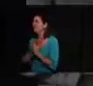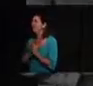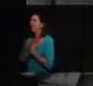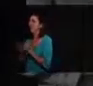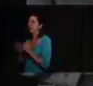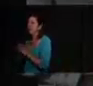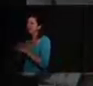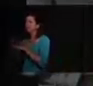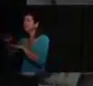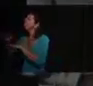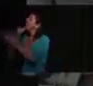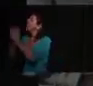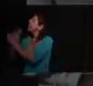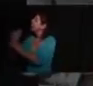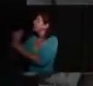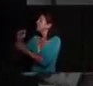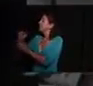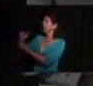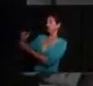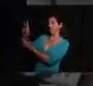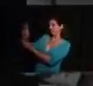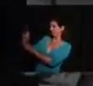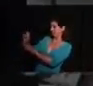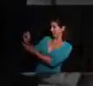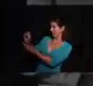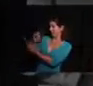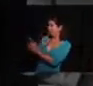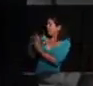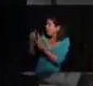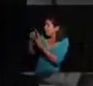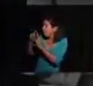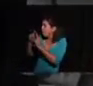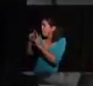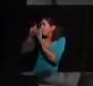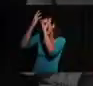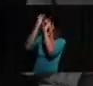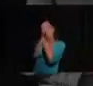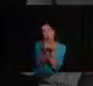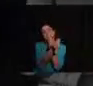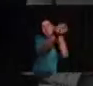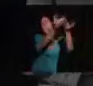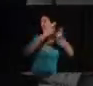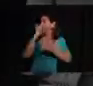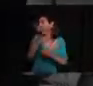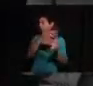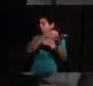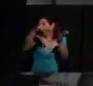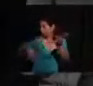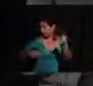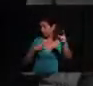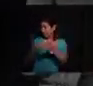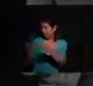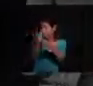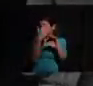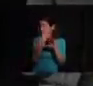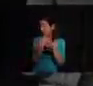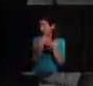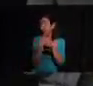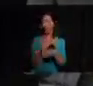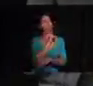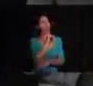so much, Angus. Do you have any words of encouragement or sage advice to the IBDE students that you might want to give today? Oh,